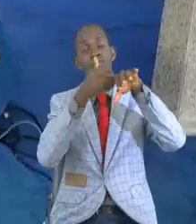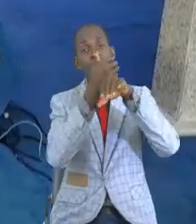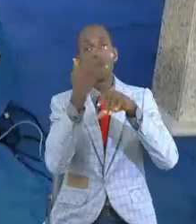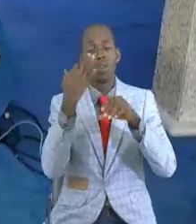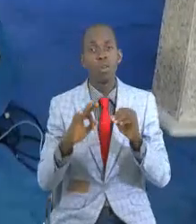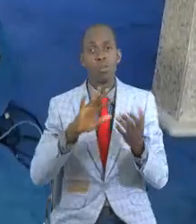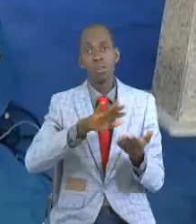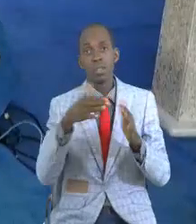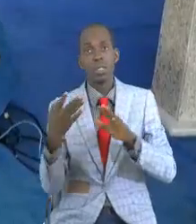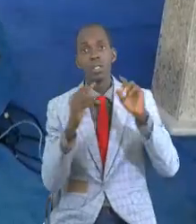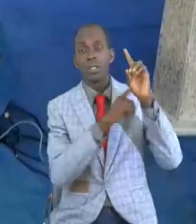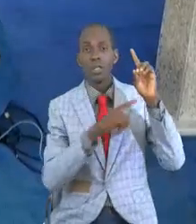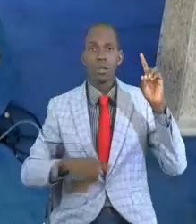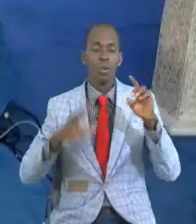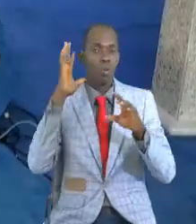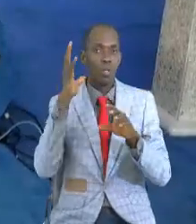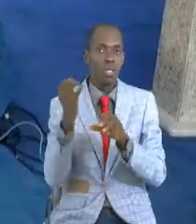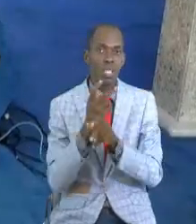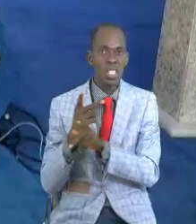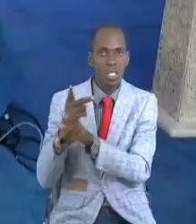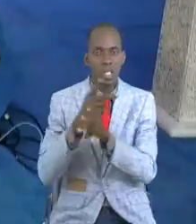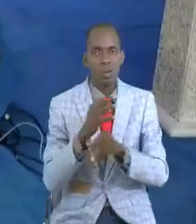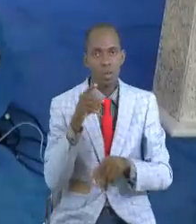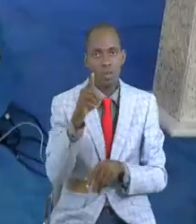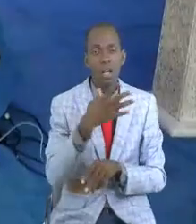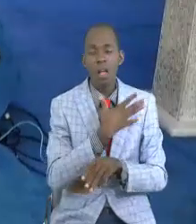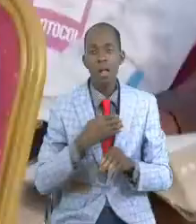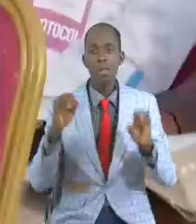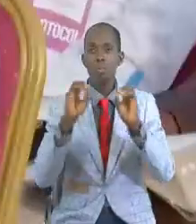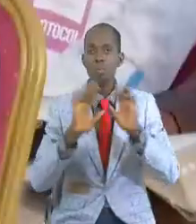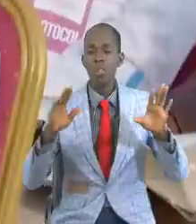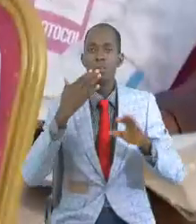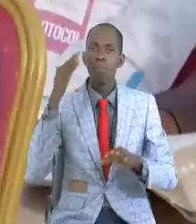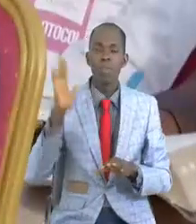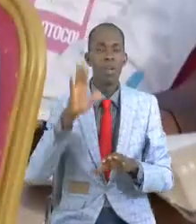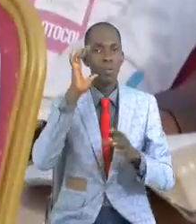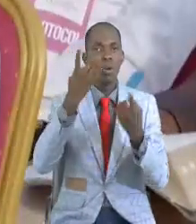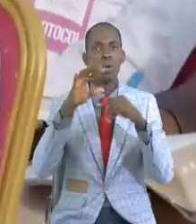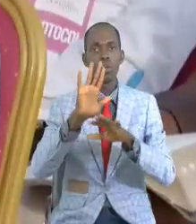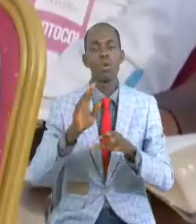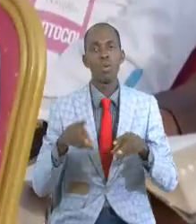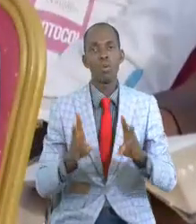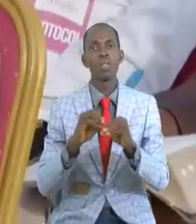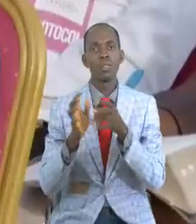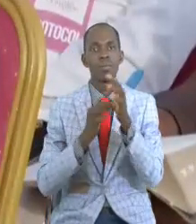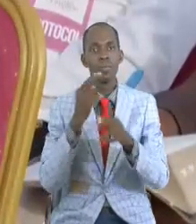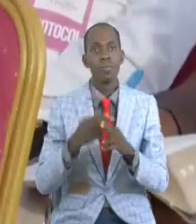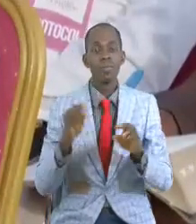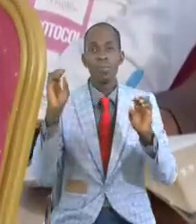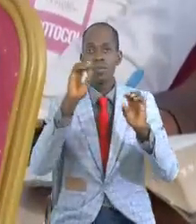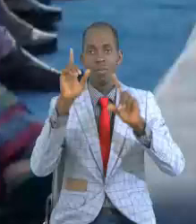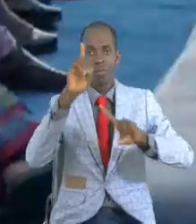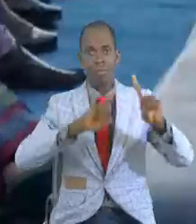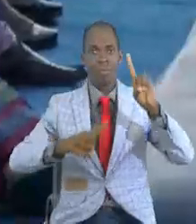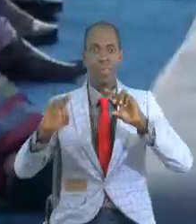will take care of you, and nothing evil will come your way. Nothing evil will come my way.